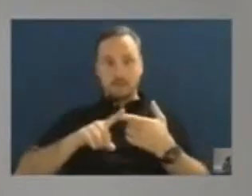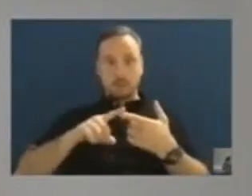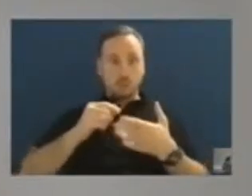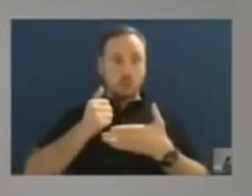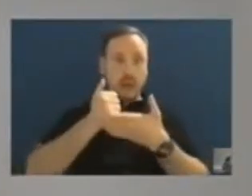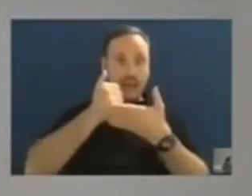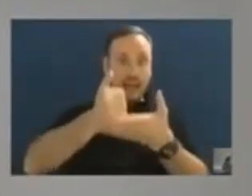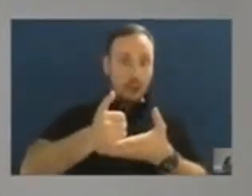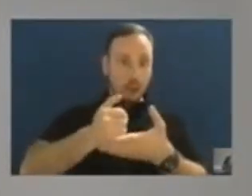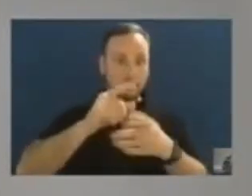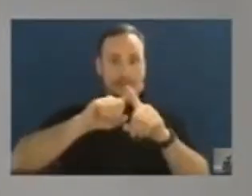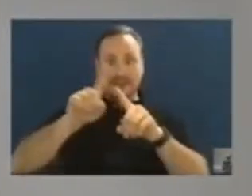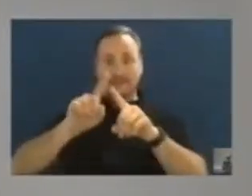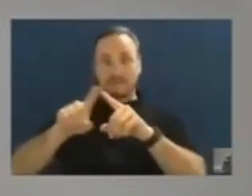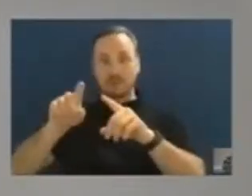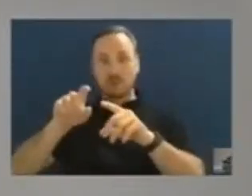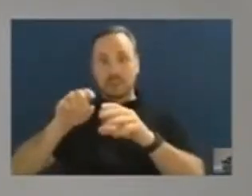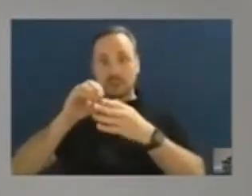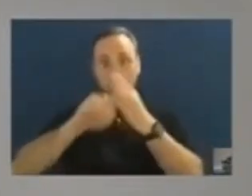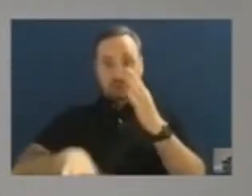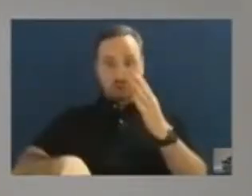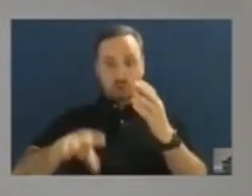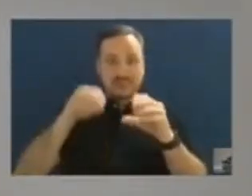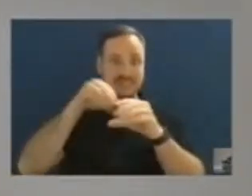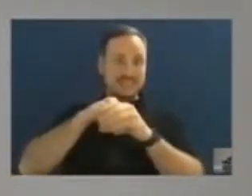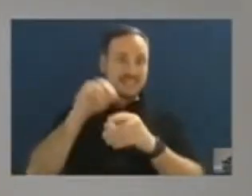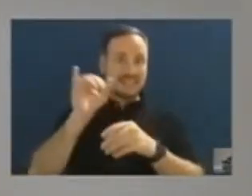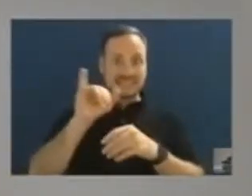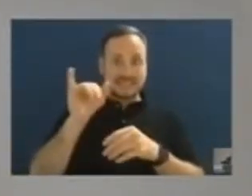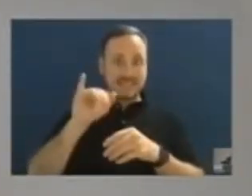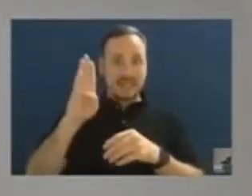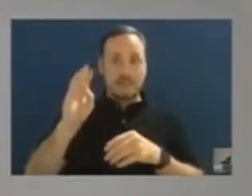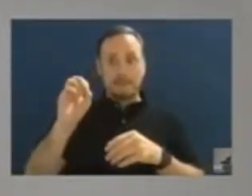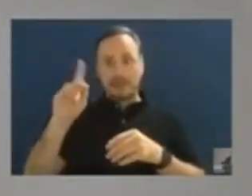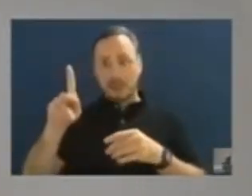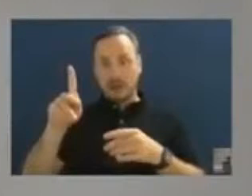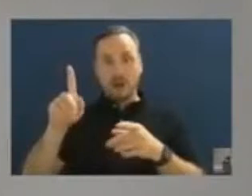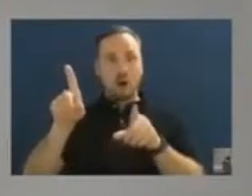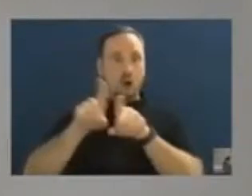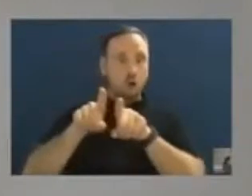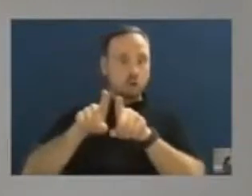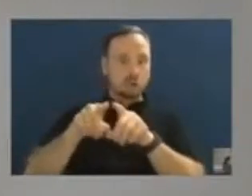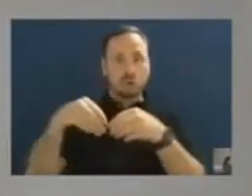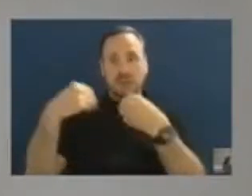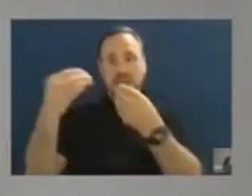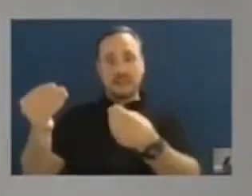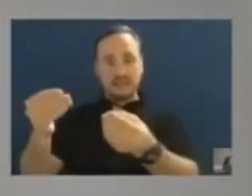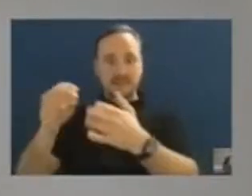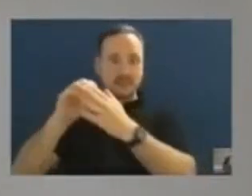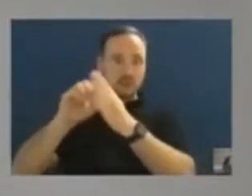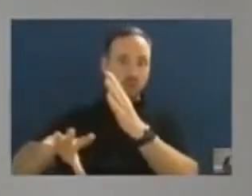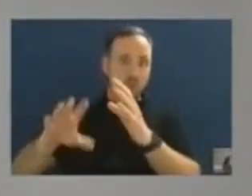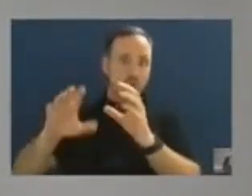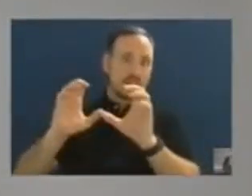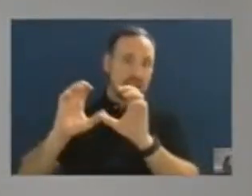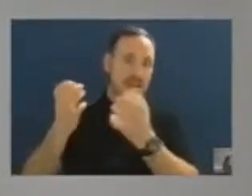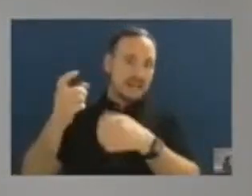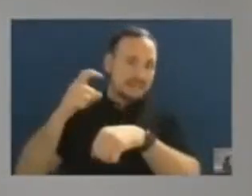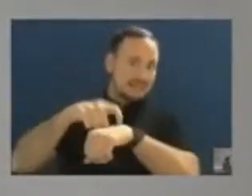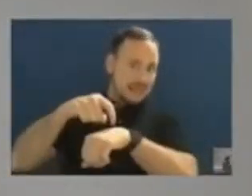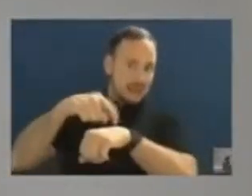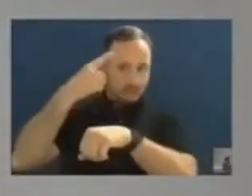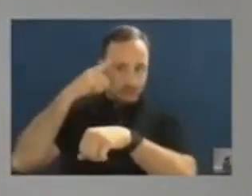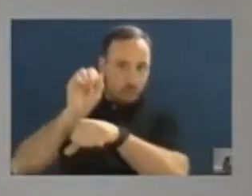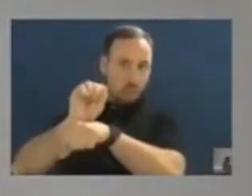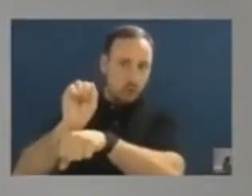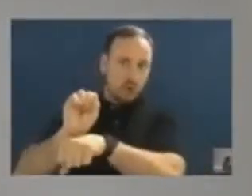block, as well as being able to free students up for asynchronous time in ways that they may not currently be experiencing. But it will look different by school